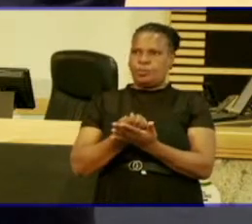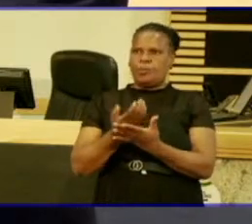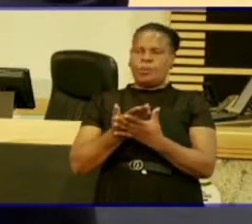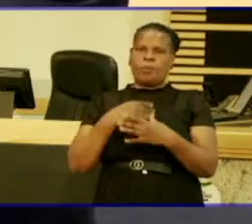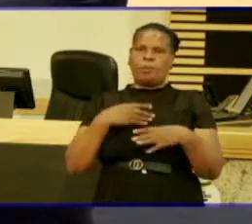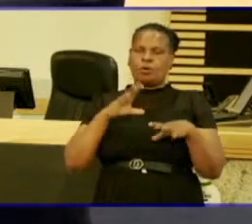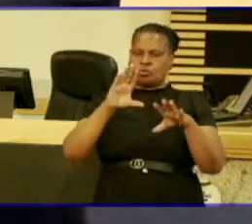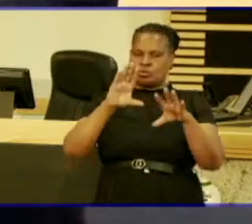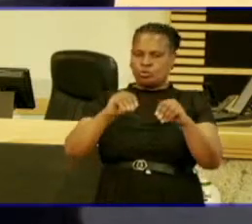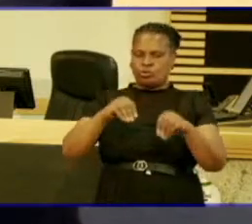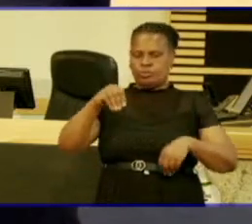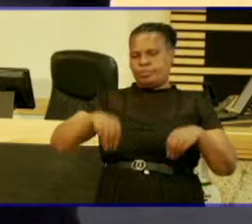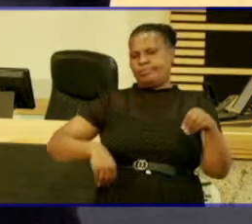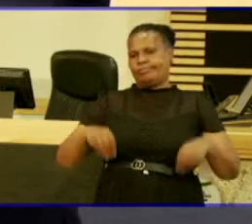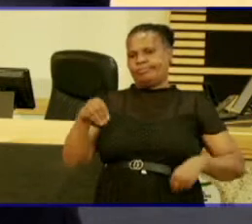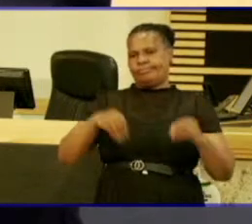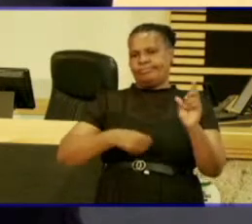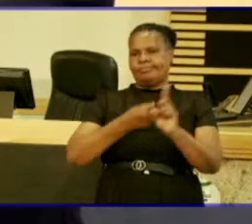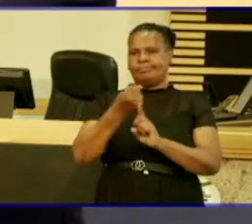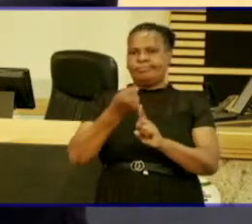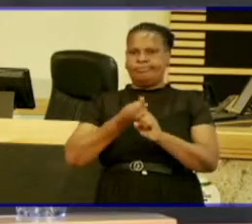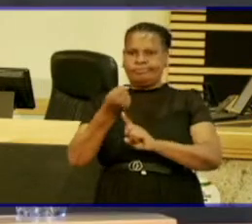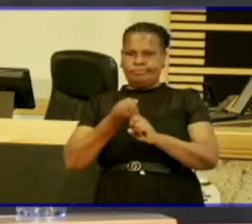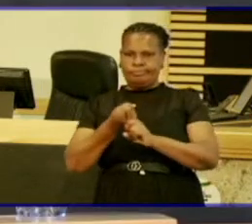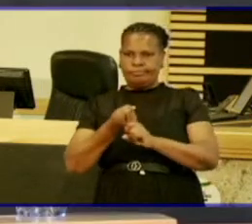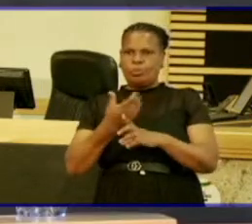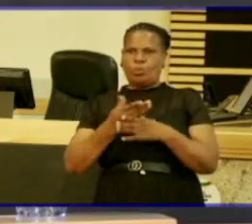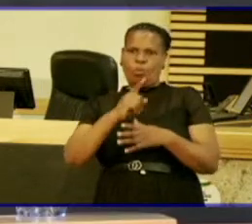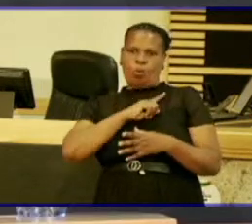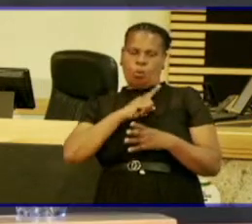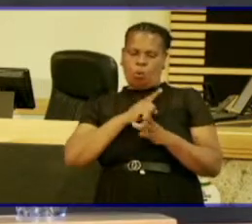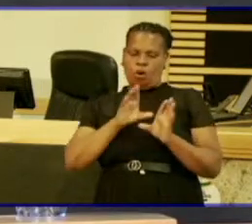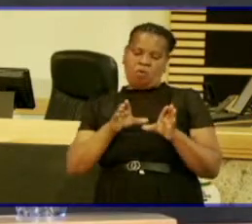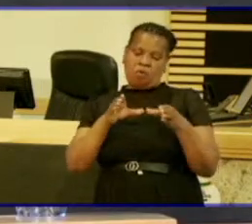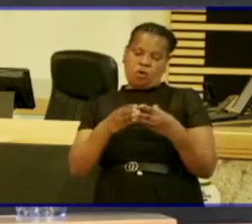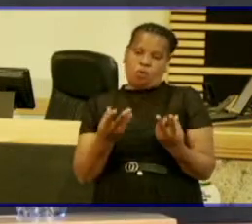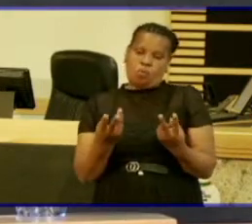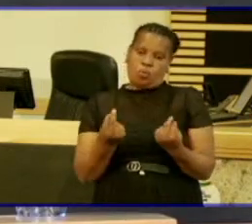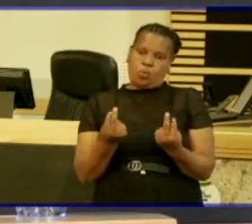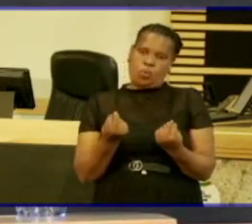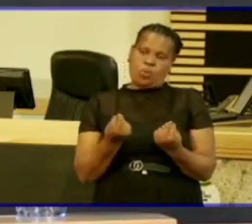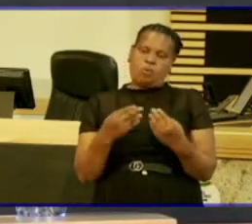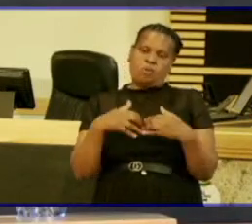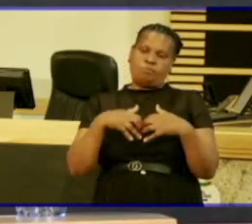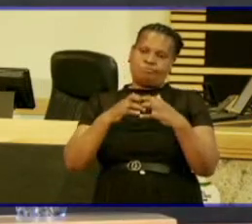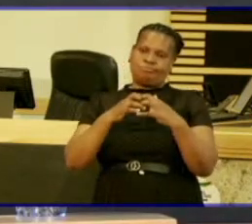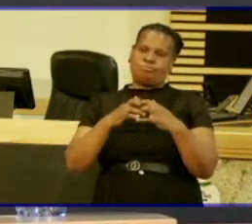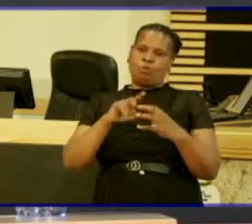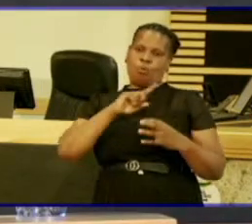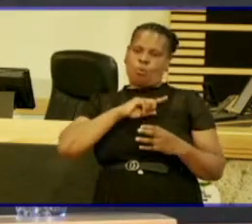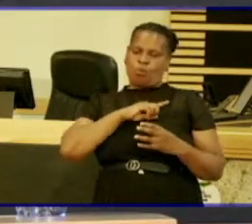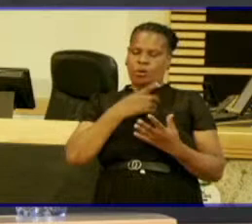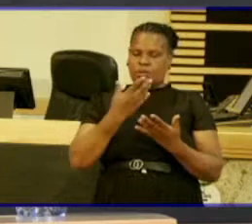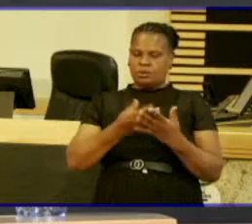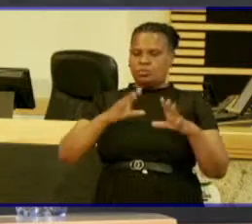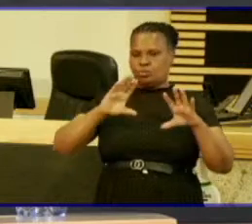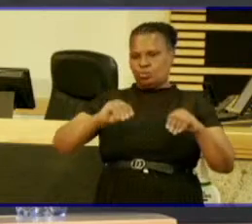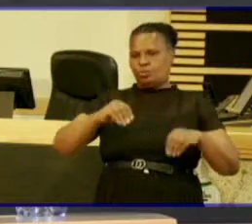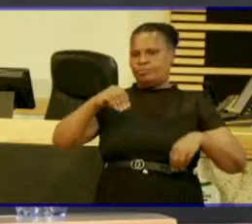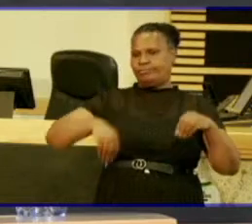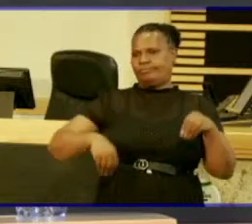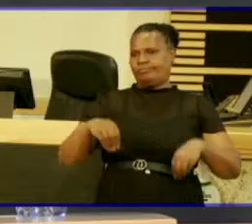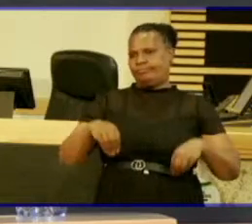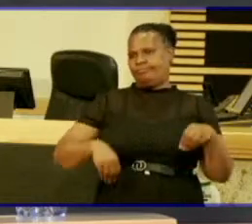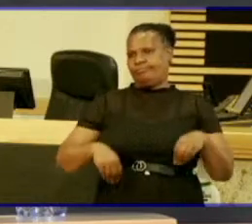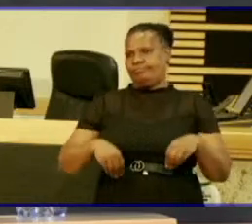corruption, we have consolidated the Anti-Corruption Forum and Council into one body that will be chaired